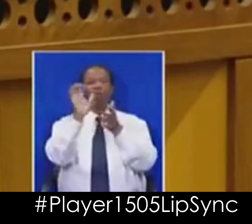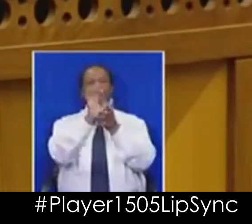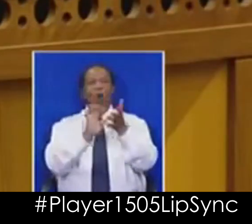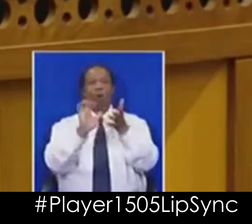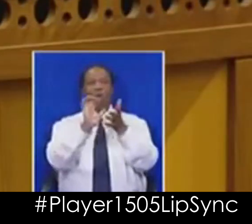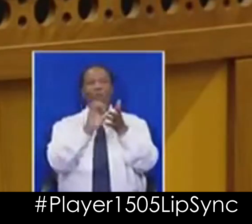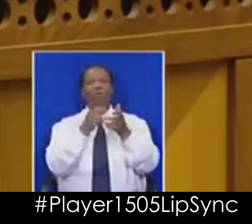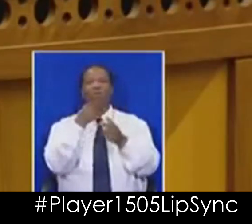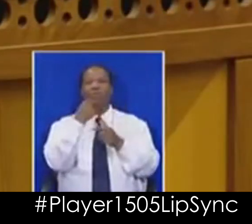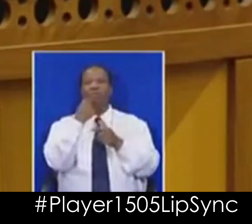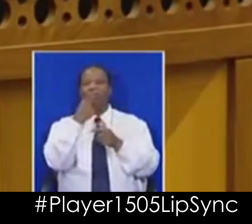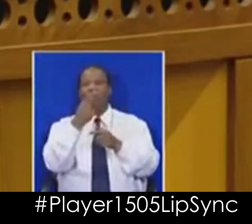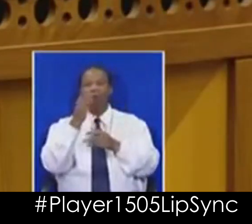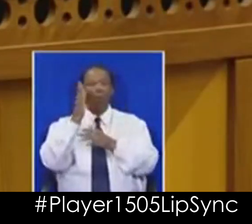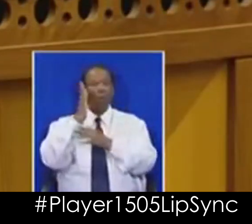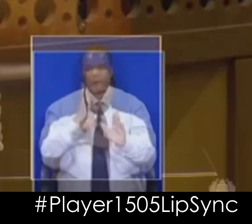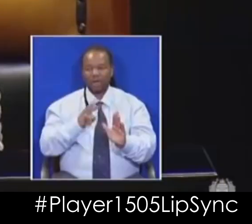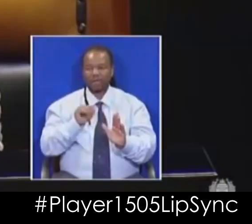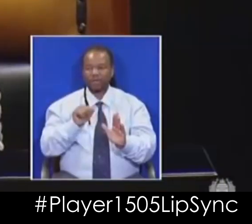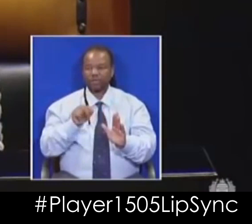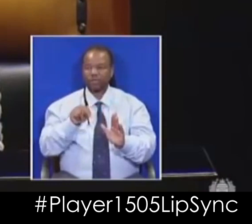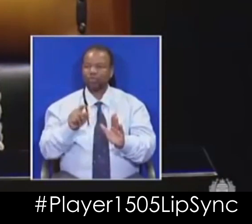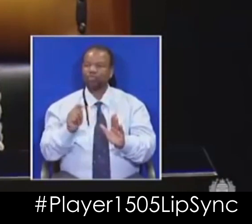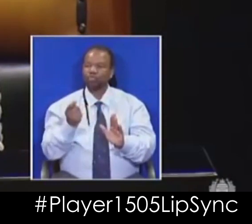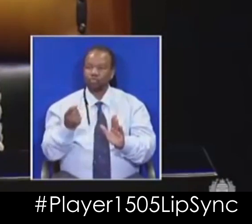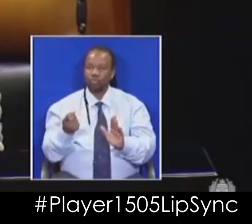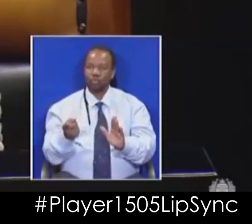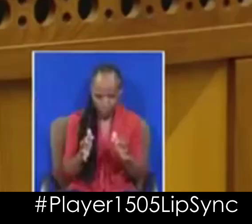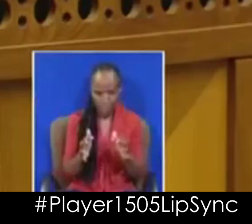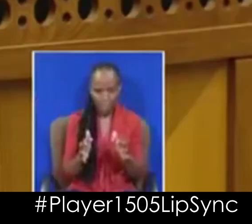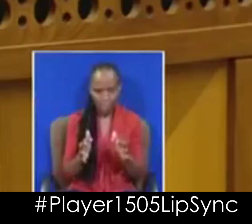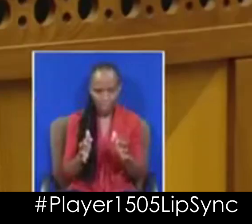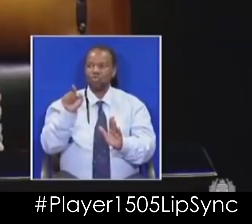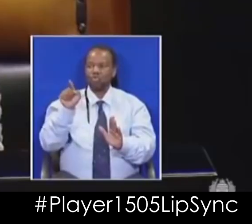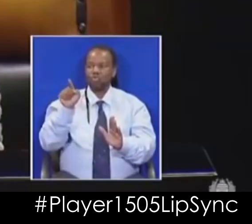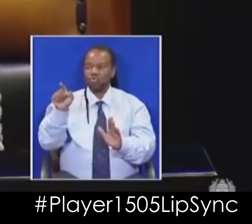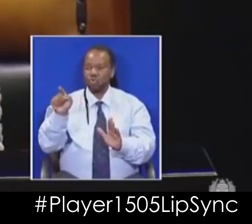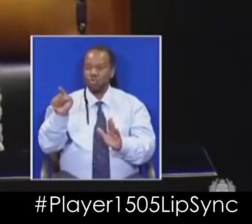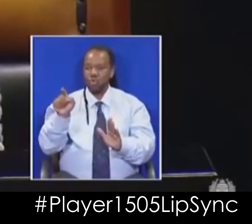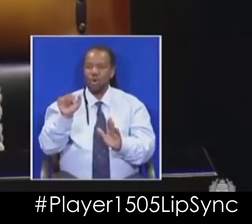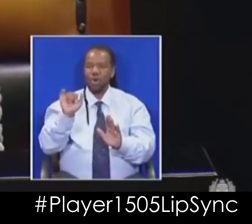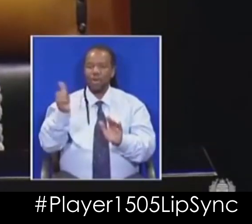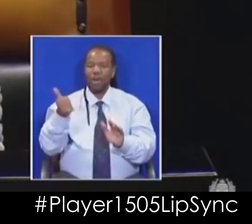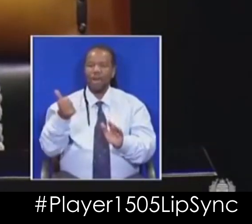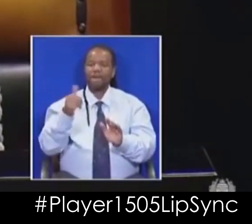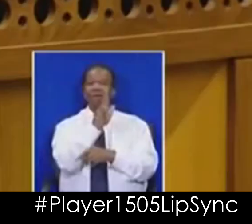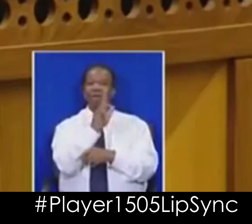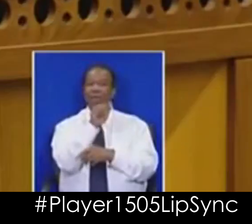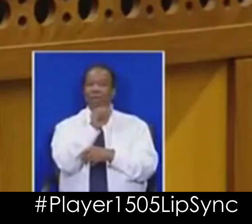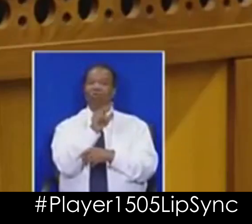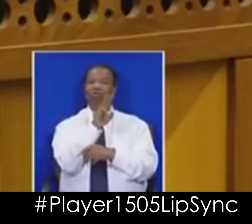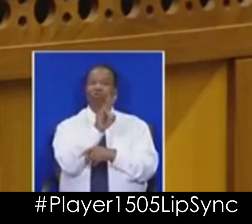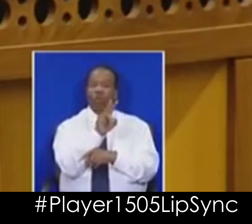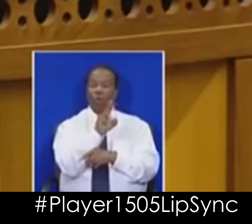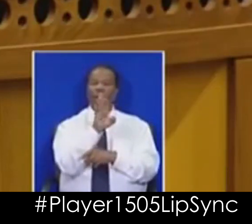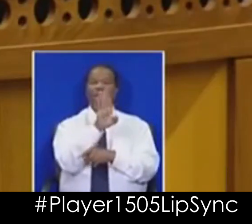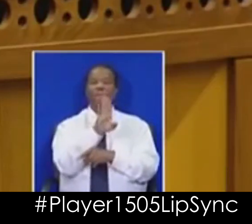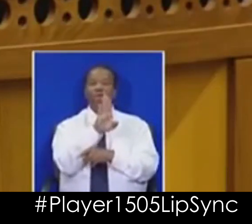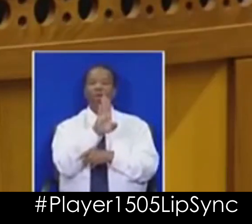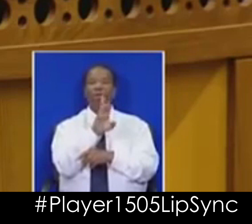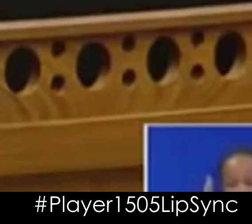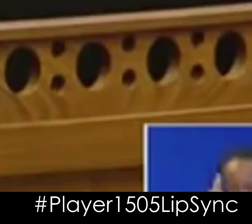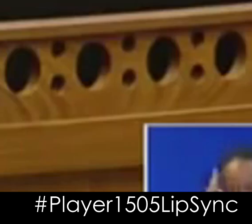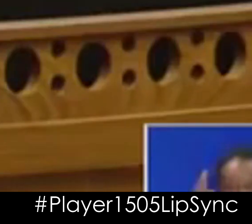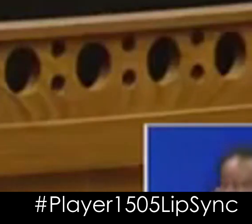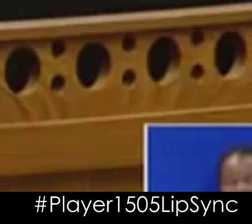be right. We gonna be all right. You will not disrupt the business of this afternoon. Is it too late